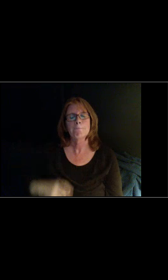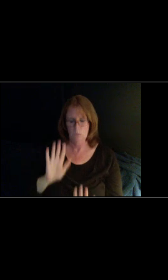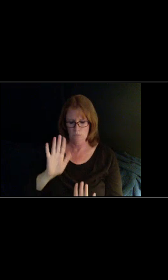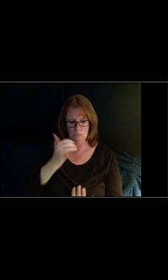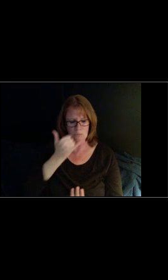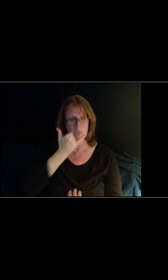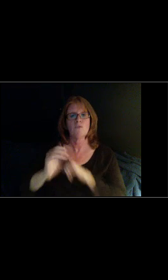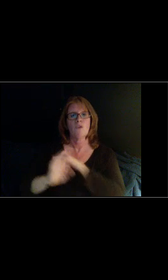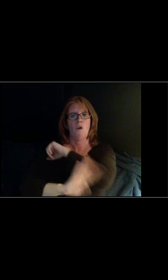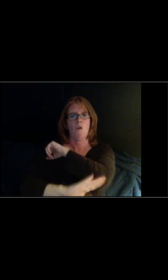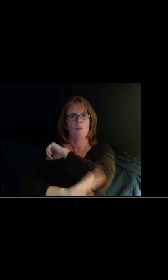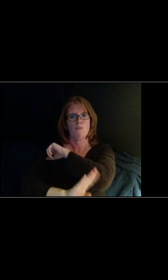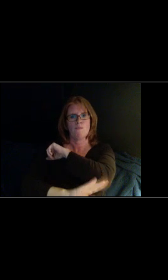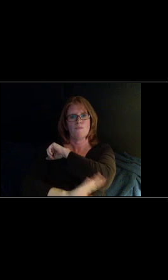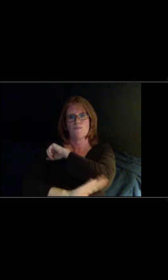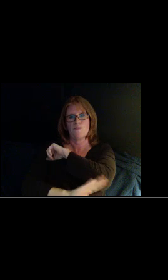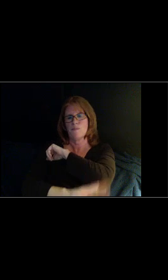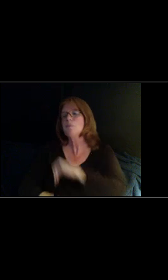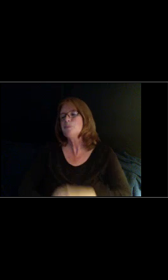presentation. And it happened,